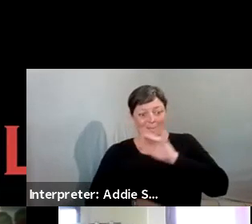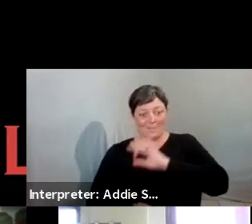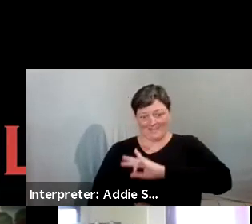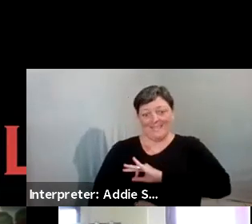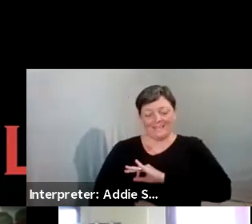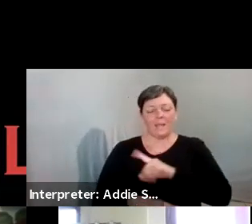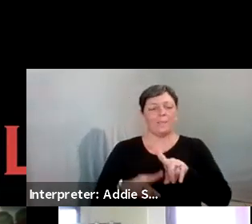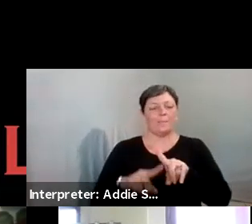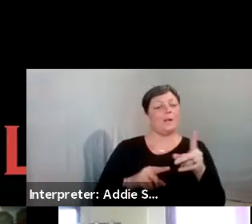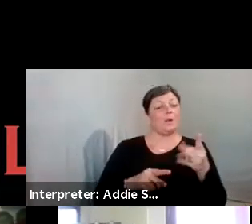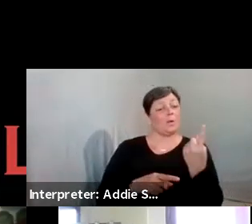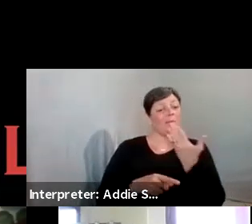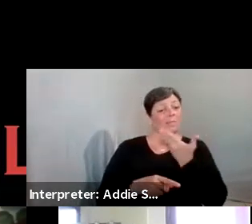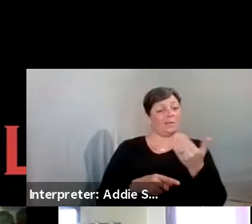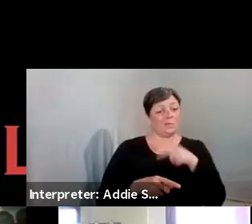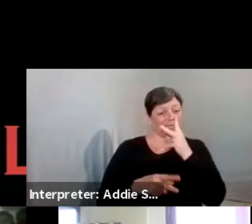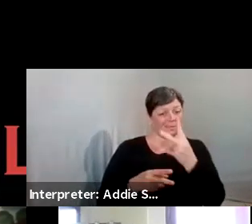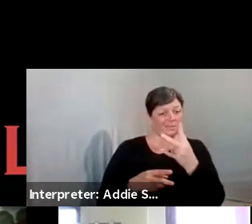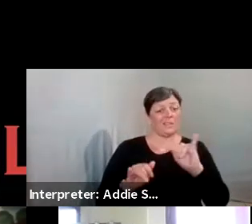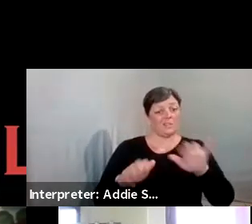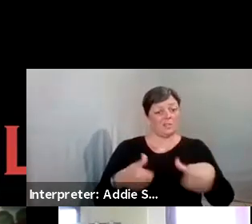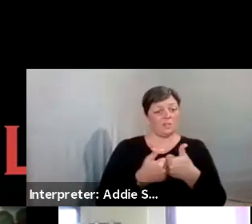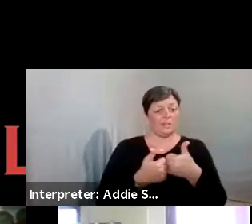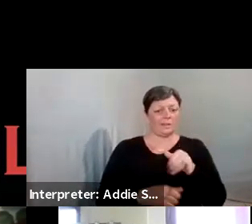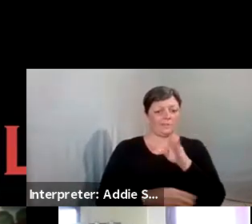one thing that we've seen as a challenge is those direct